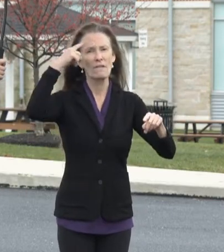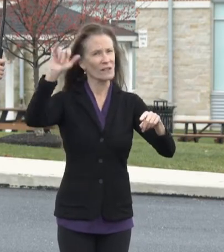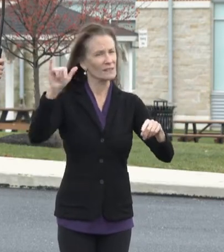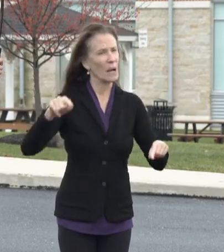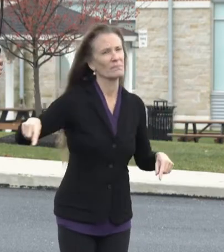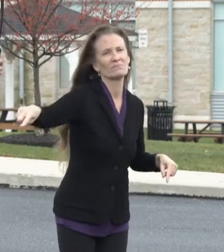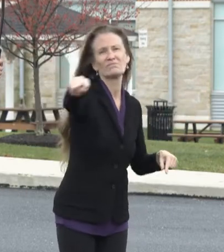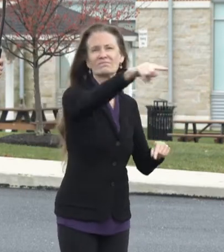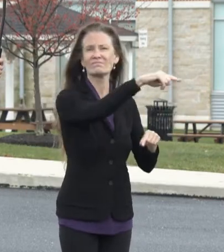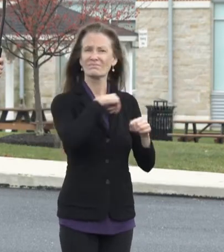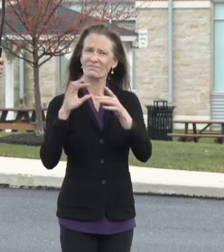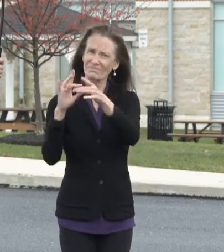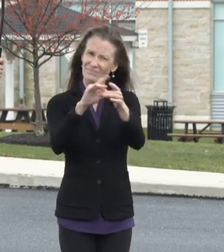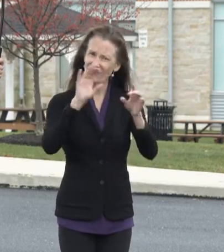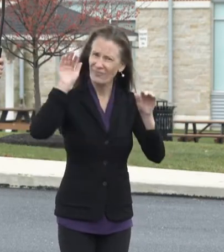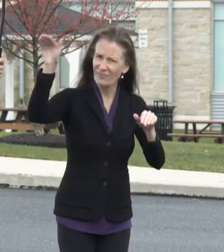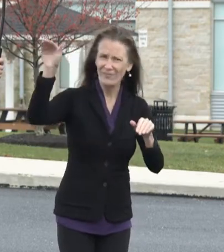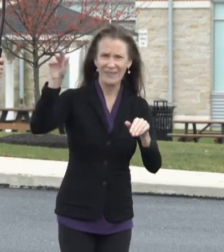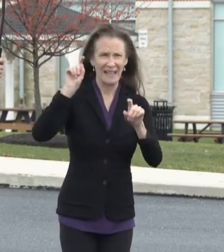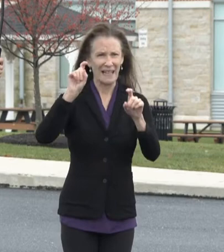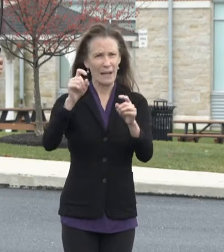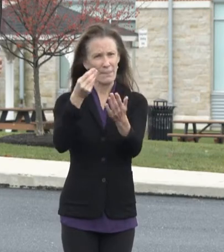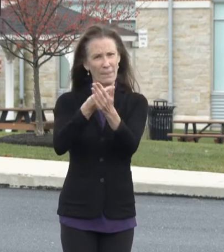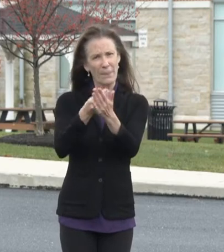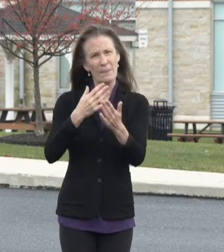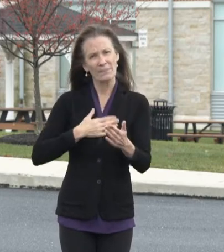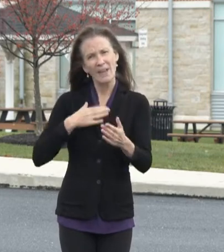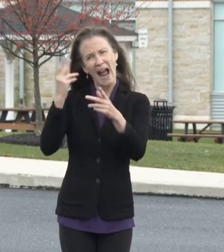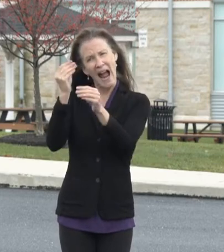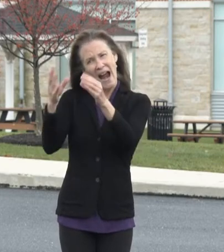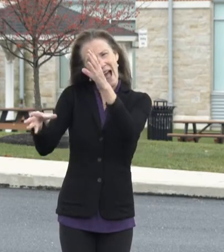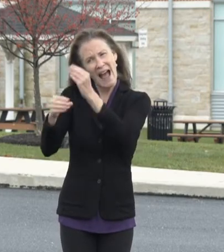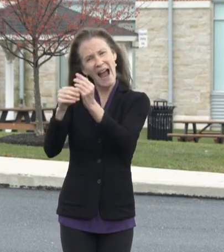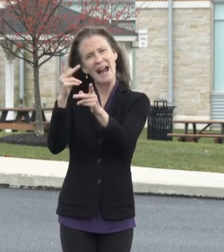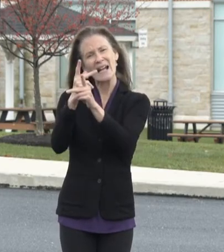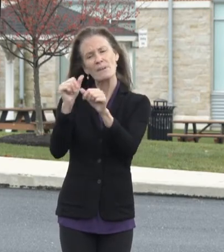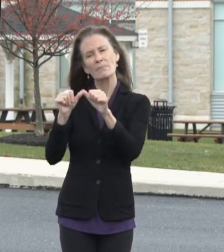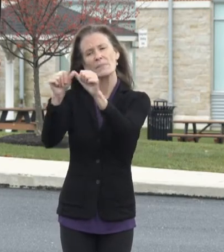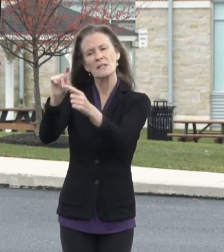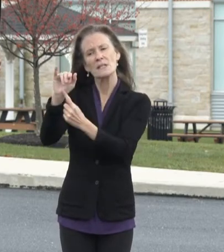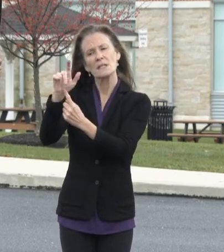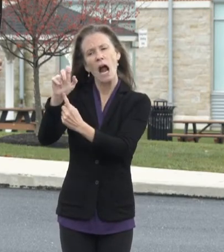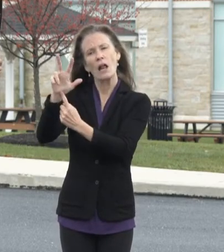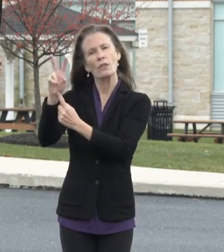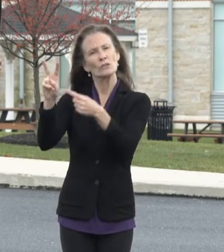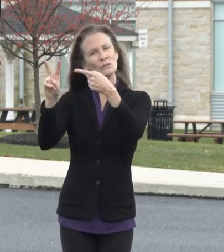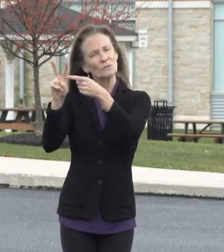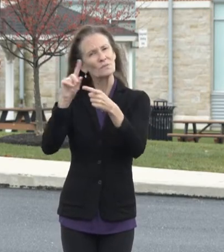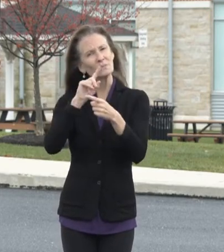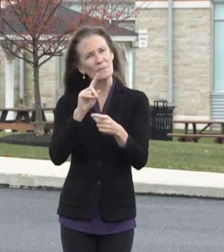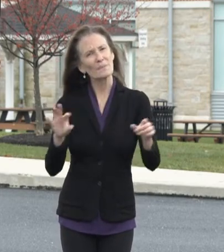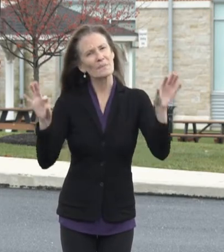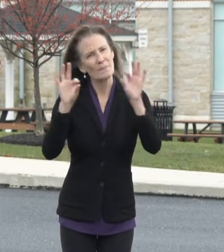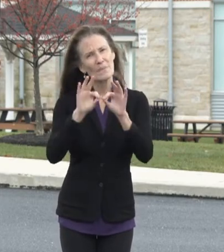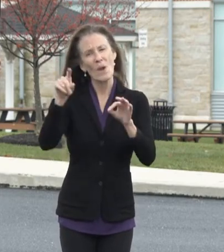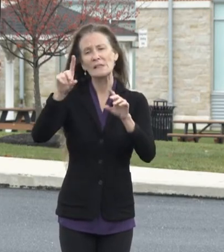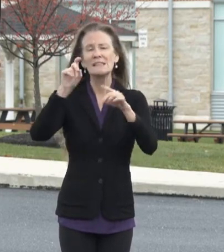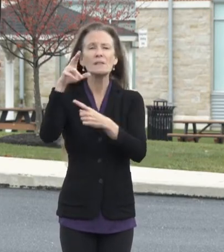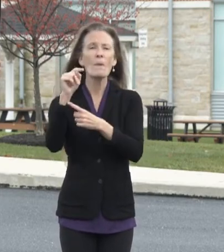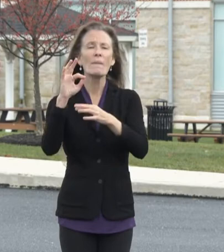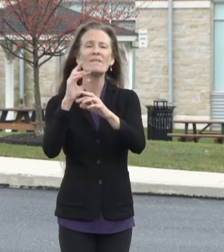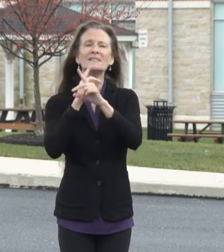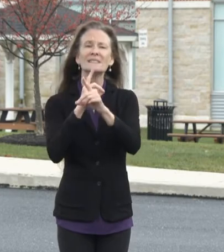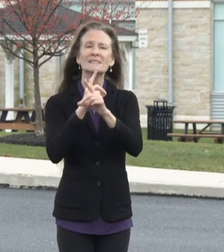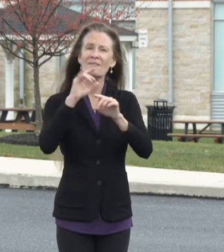extension of Title 32, a request that is supported by the Department of Defense, the Federal Emergency Management Agency, and